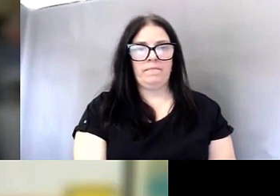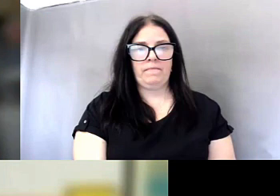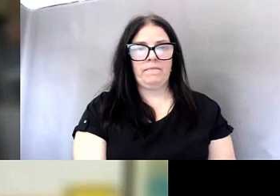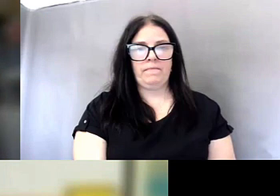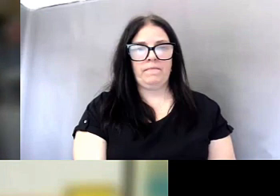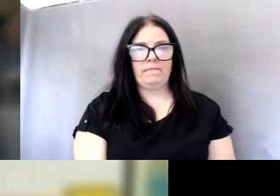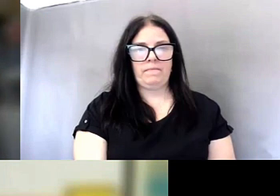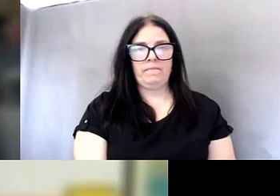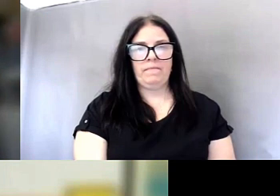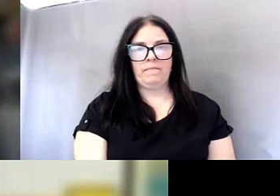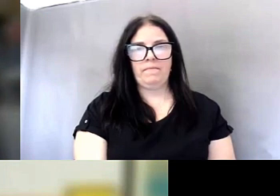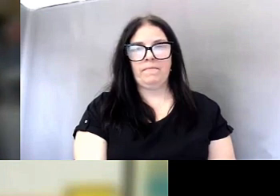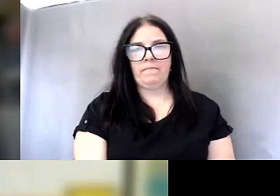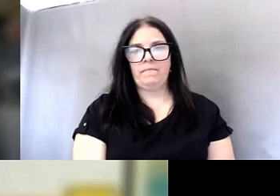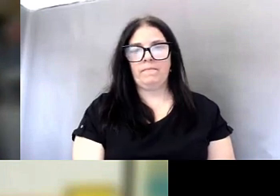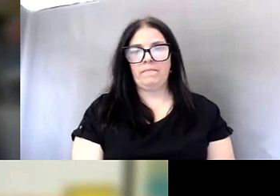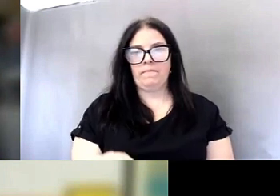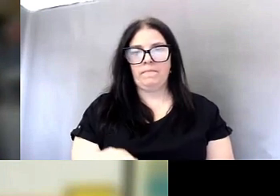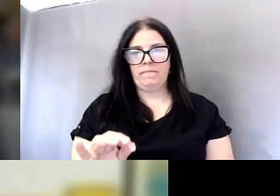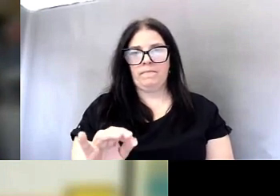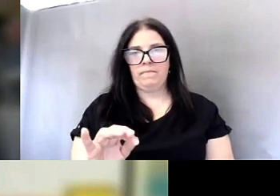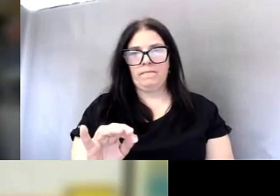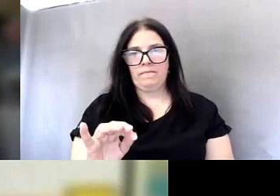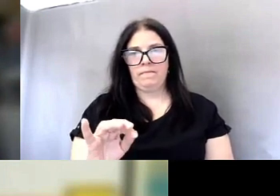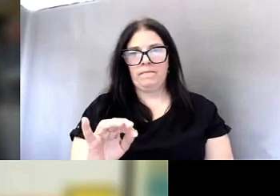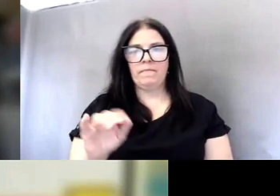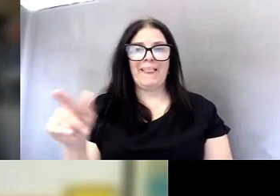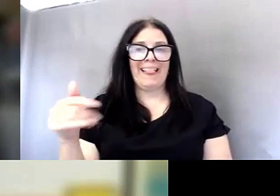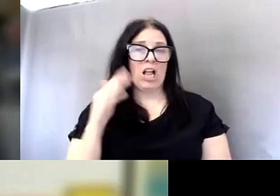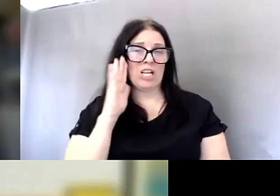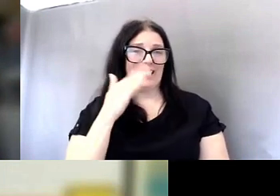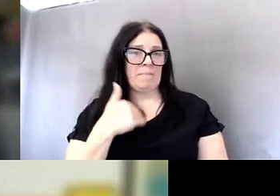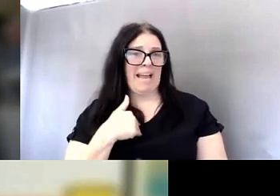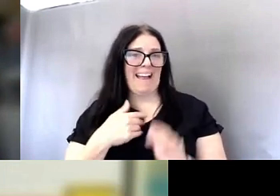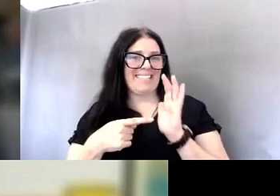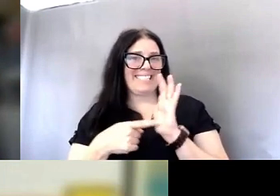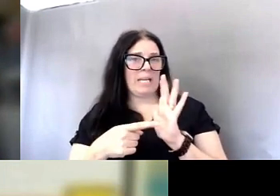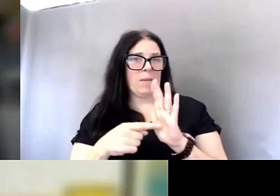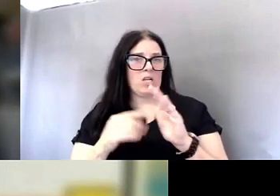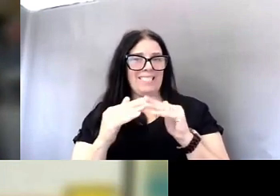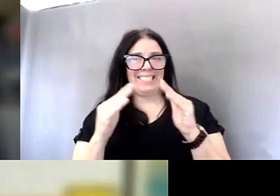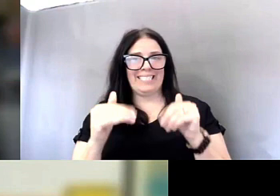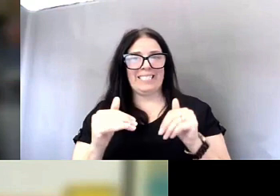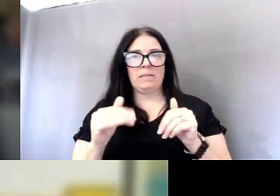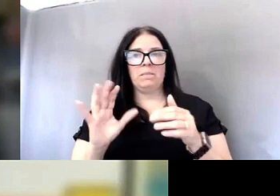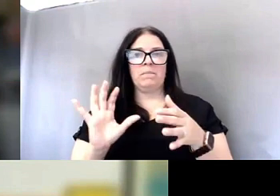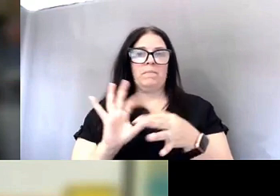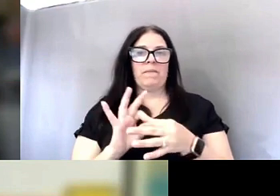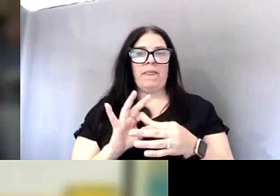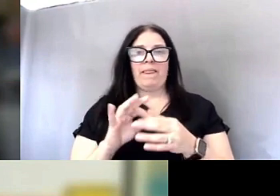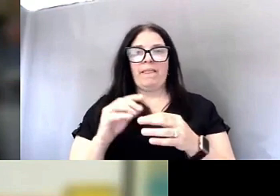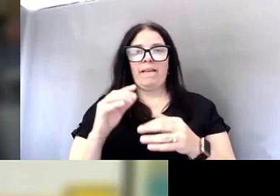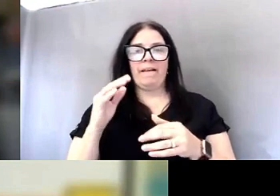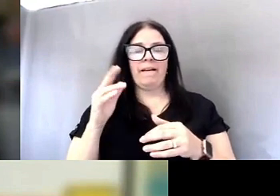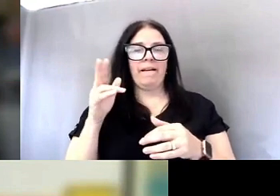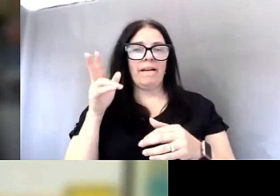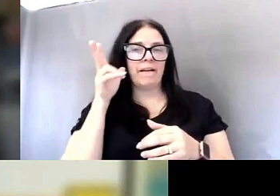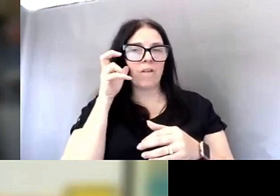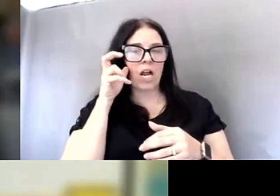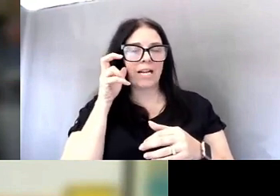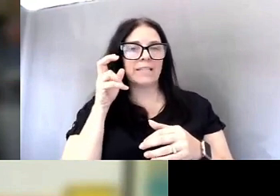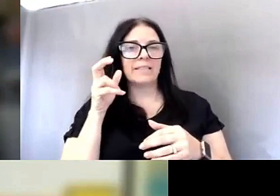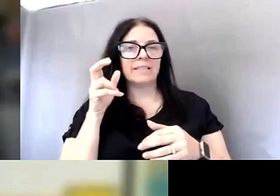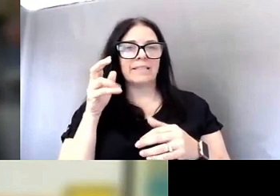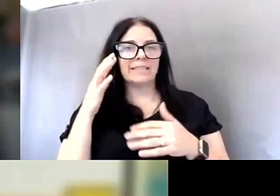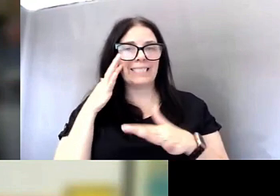It looks like they have a symbol system accompanying the phonics and the sounds. I haven't looked into it, but it